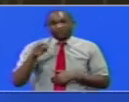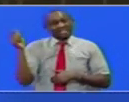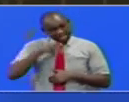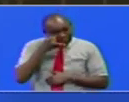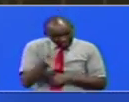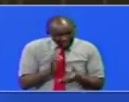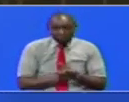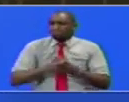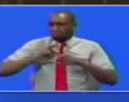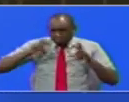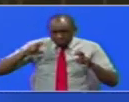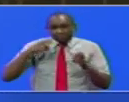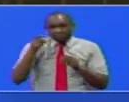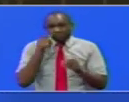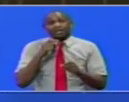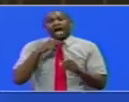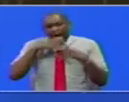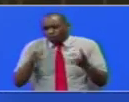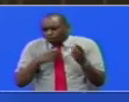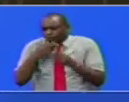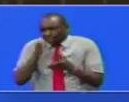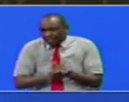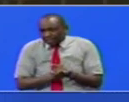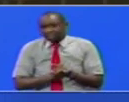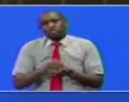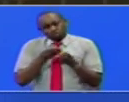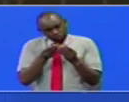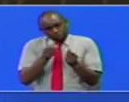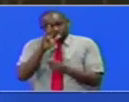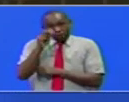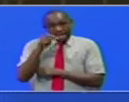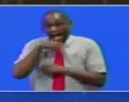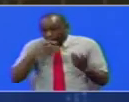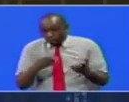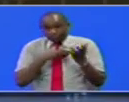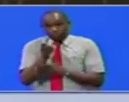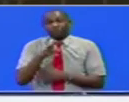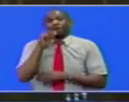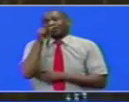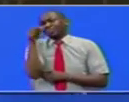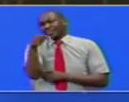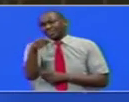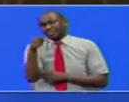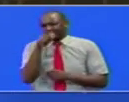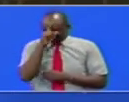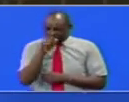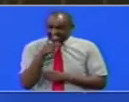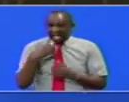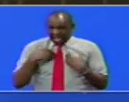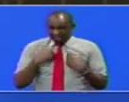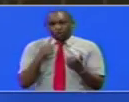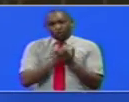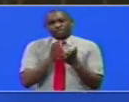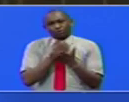through the way the software was procured. It's an Oracle software. The way it was procured, and they found that some staff, senior staff from the National